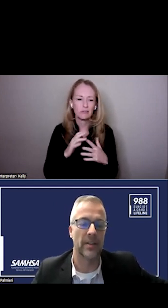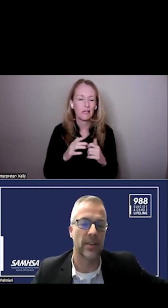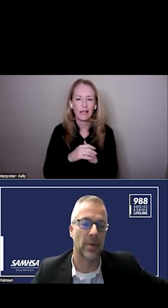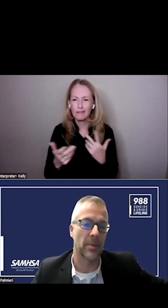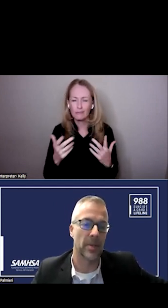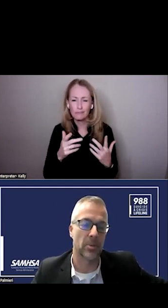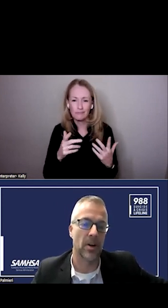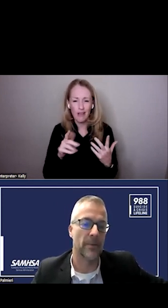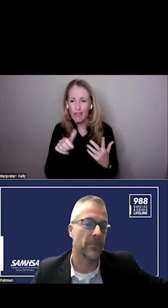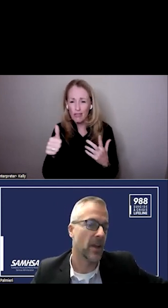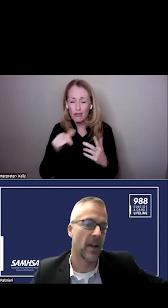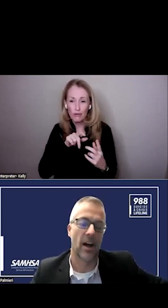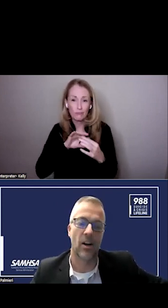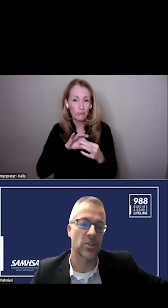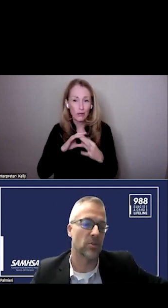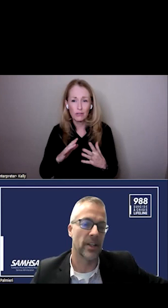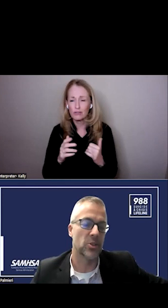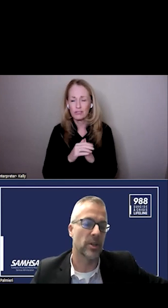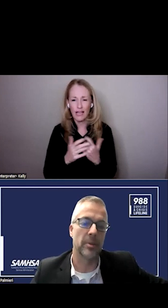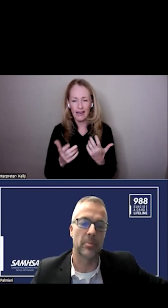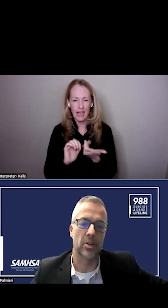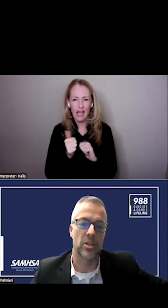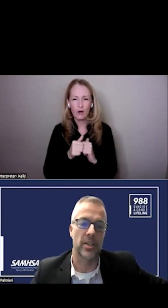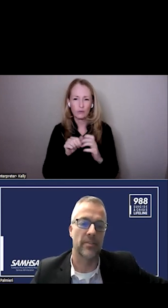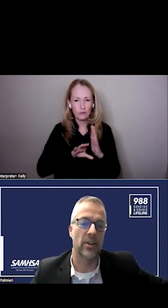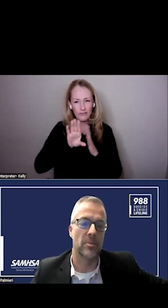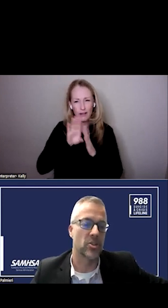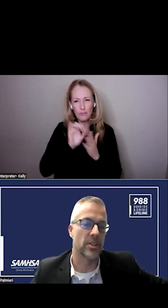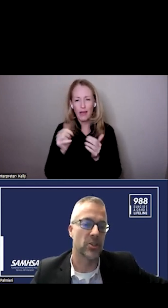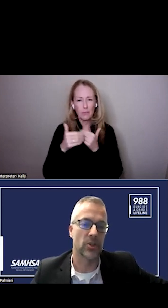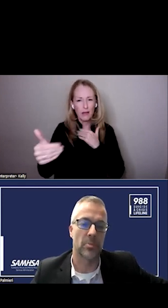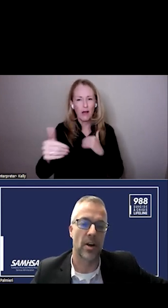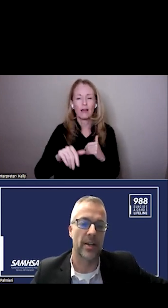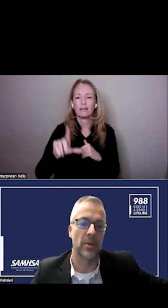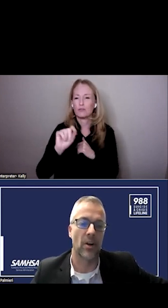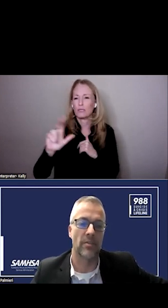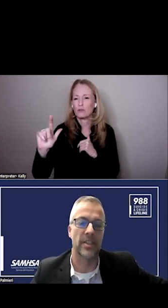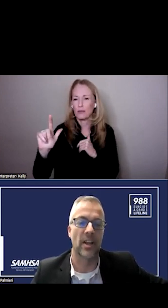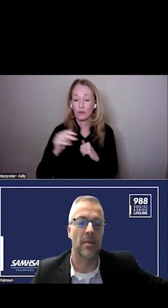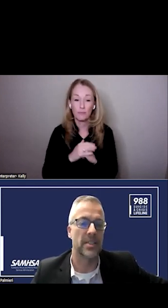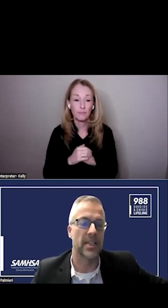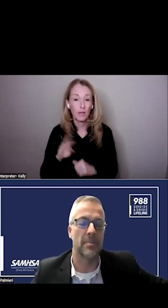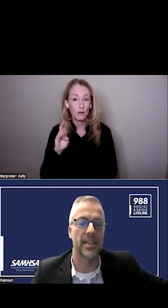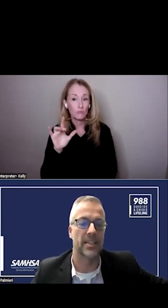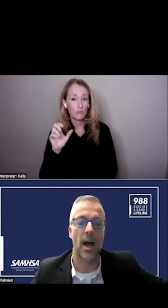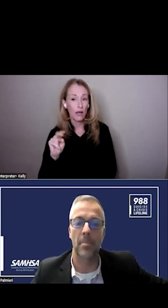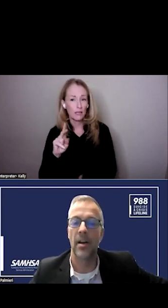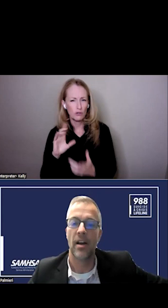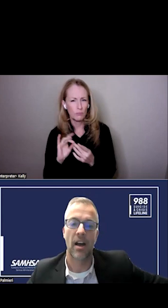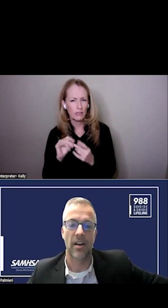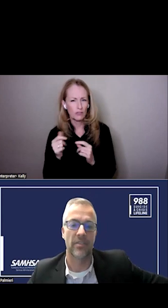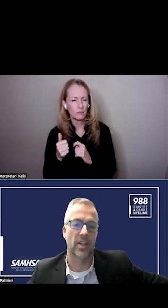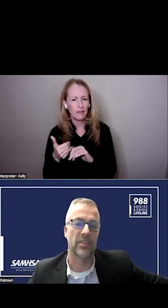that we can build upon. Also extremely appreciative. I know you mentioned this earlier, Brian, with Arvind and the comments that he made at the